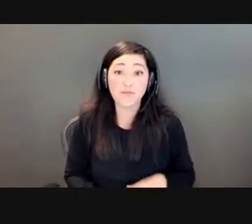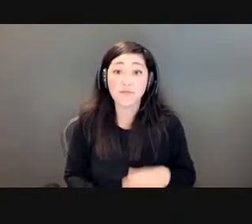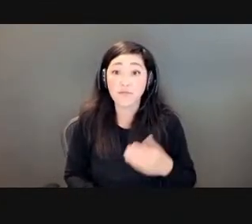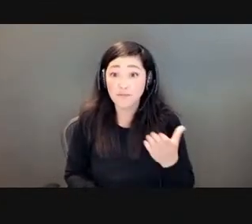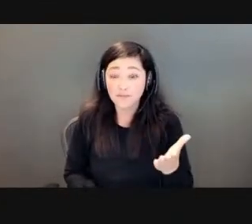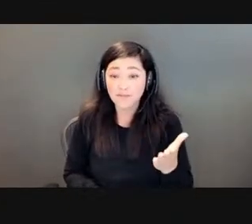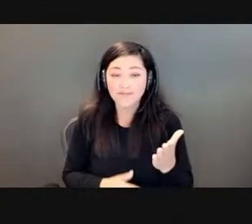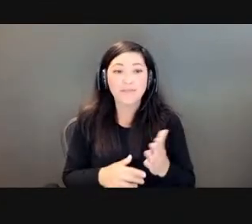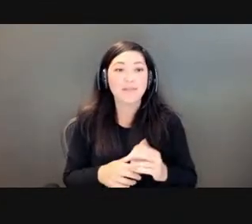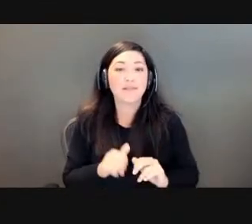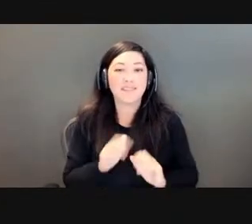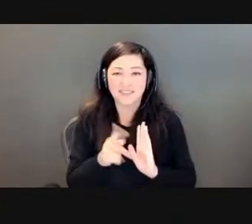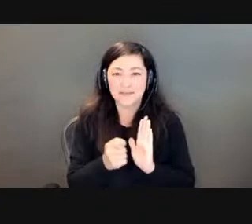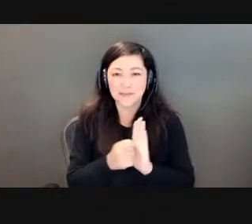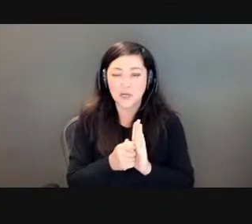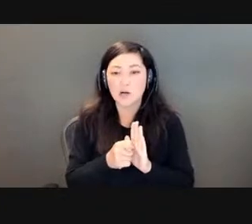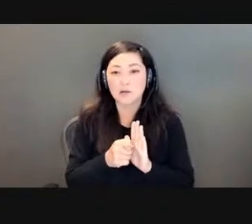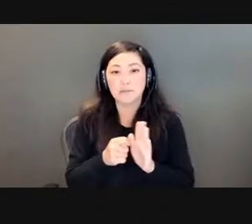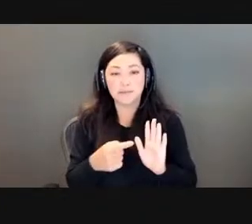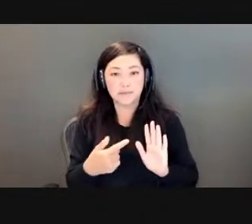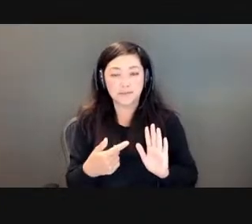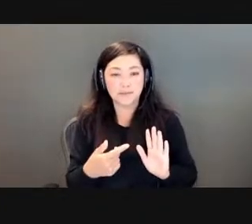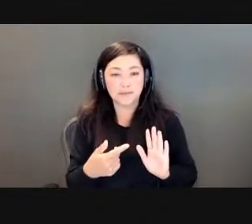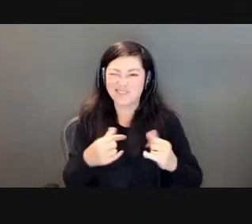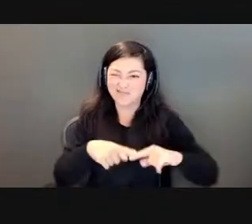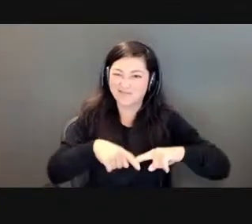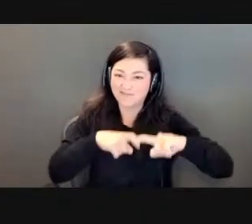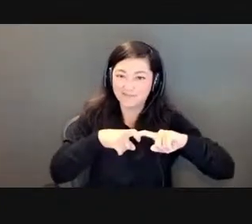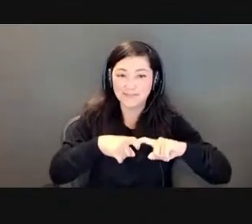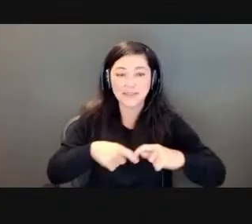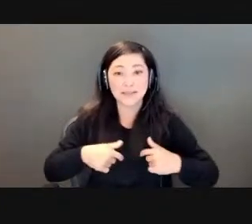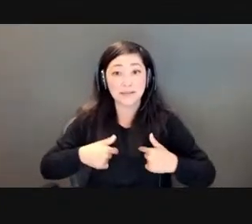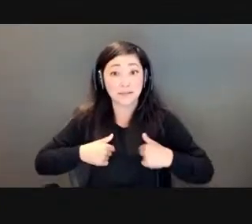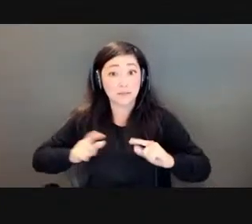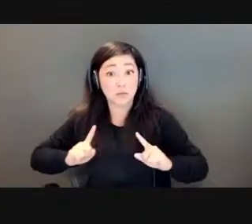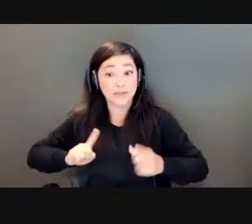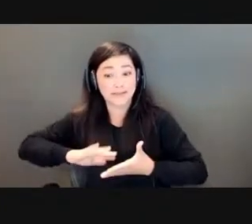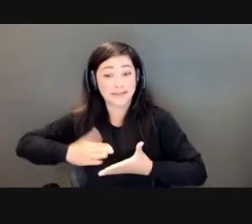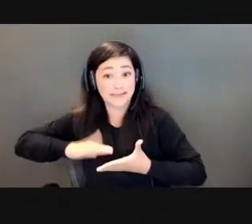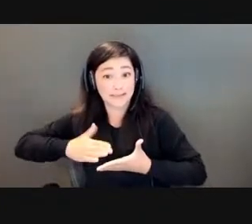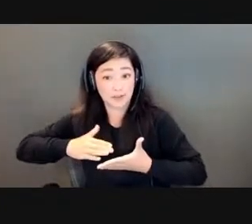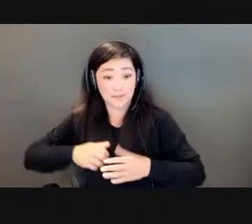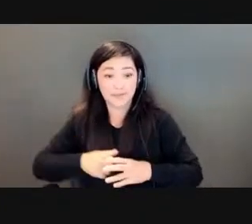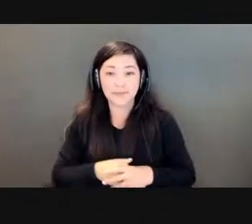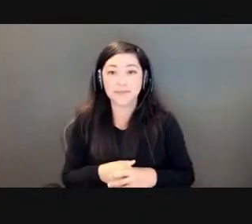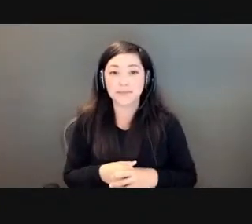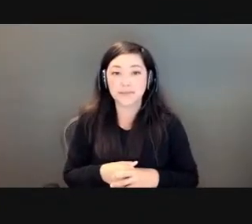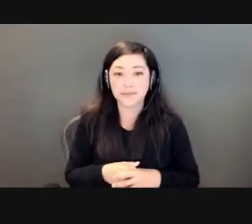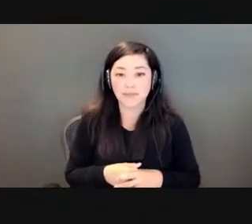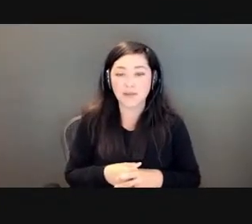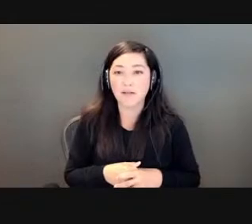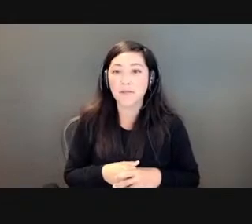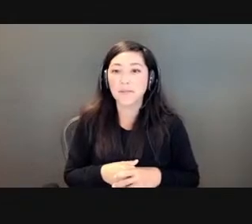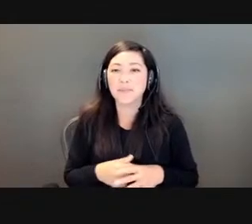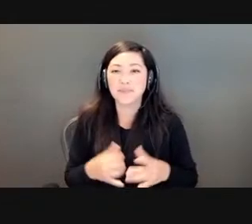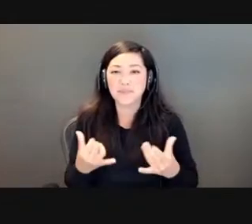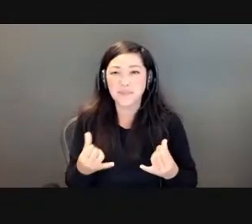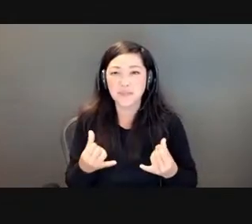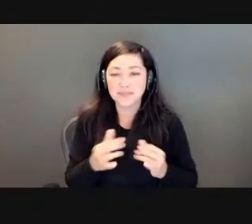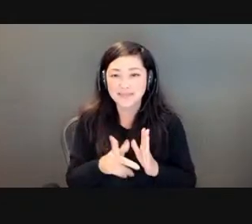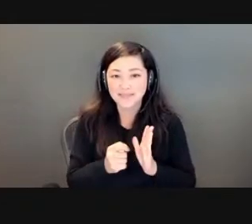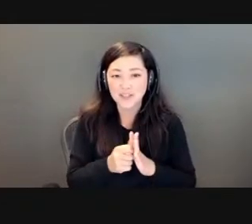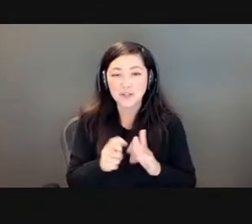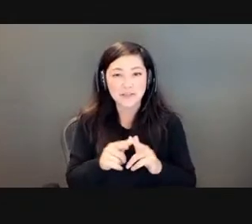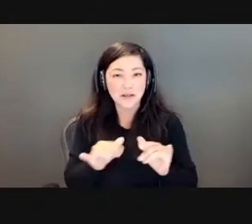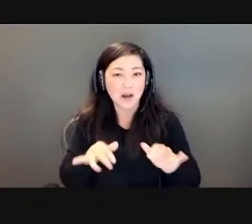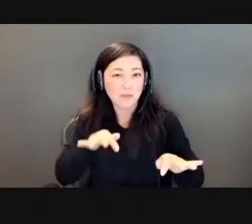it's just pause where I'm sitting inside my camper van in the kitchen, and I'm going to play the video and just describe some of the